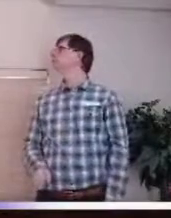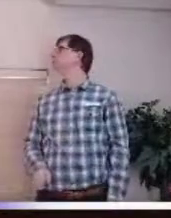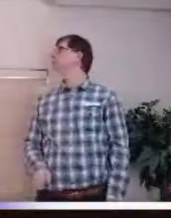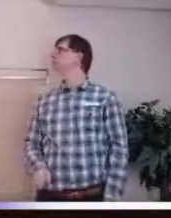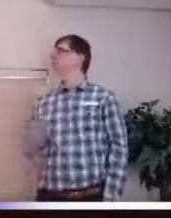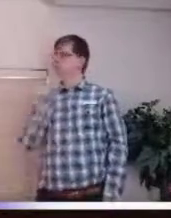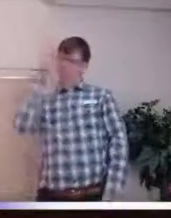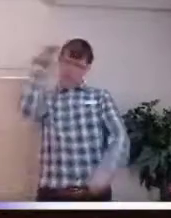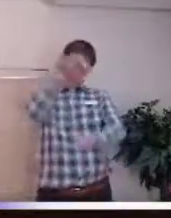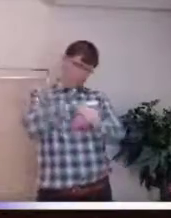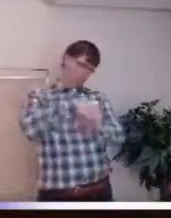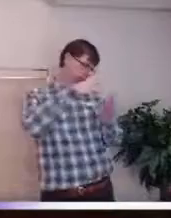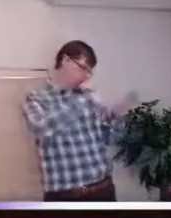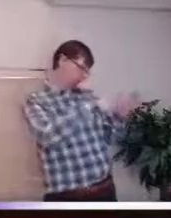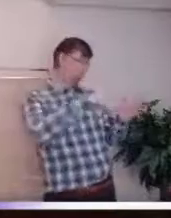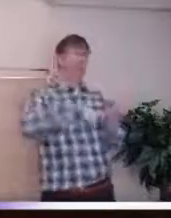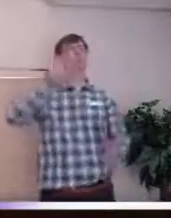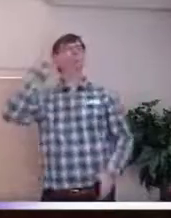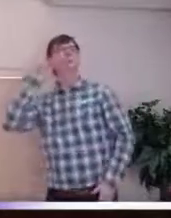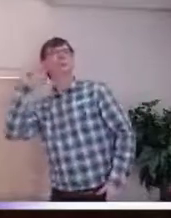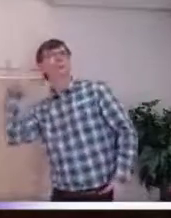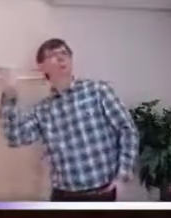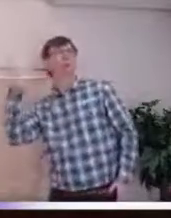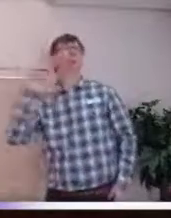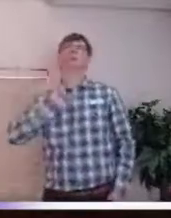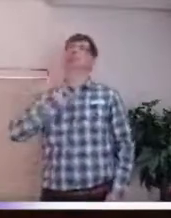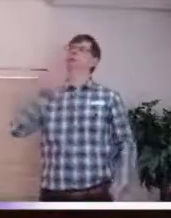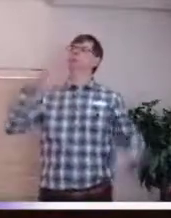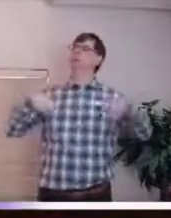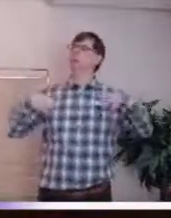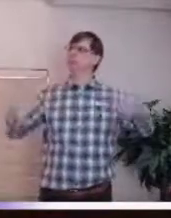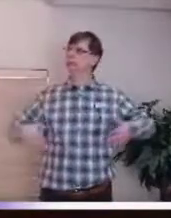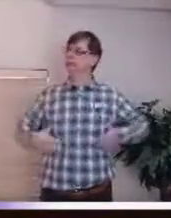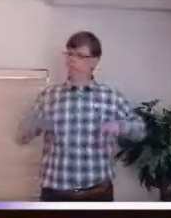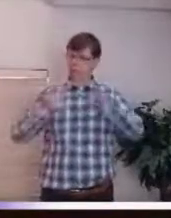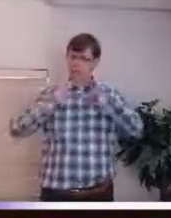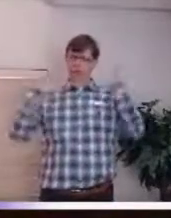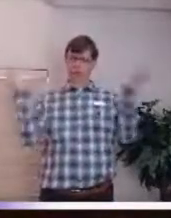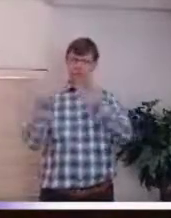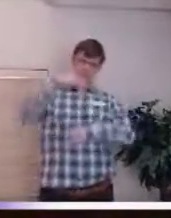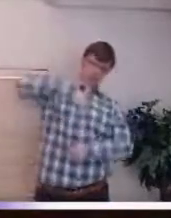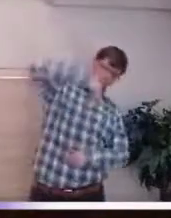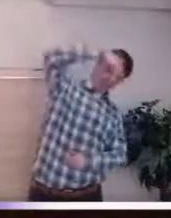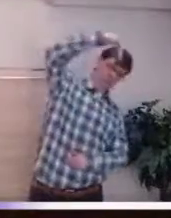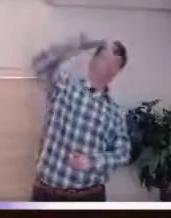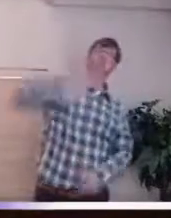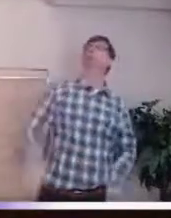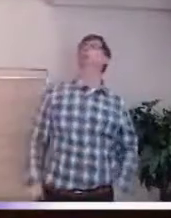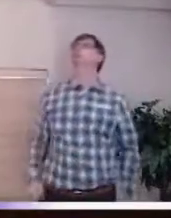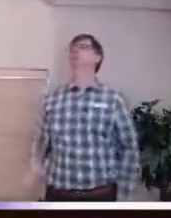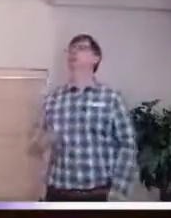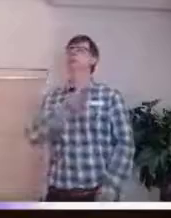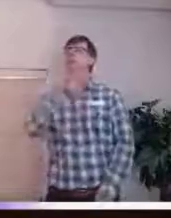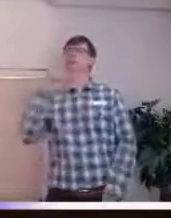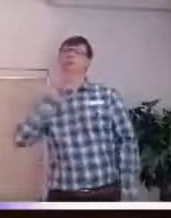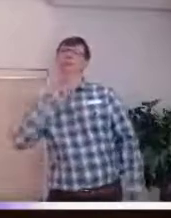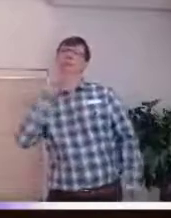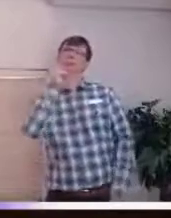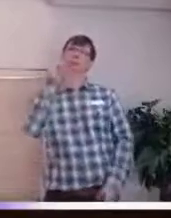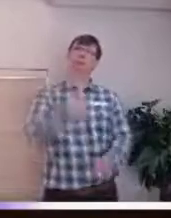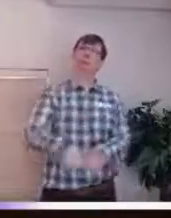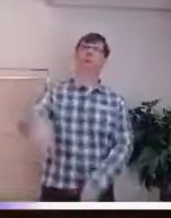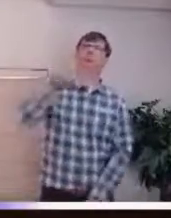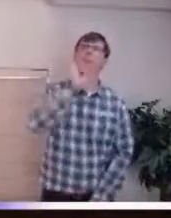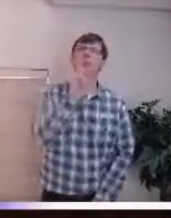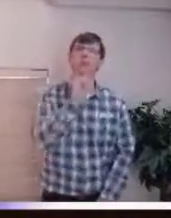And I sat there and I listened and I felt this community spirit. And it was a